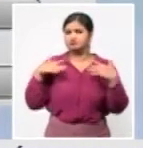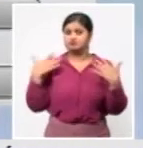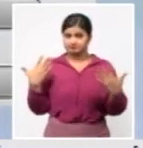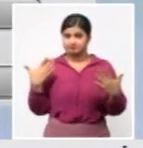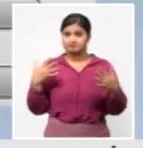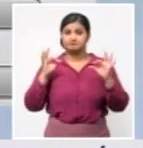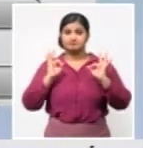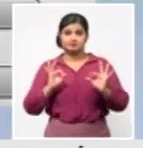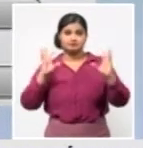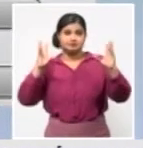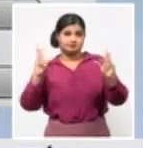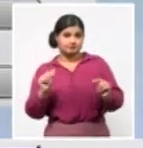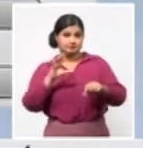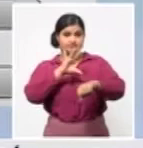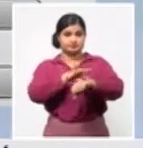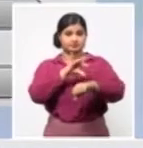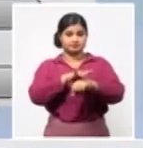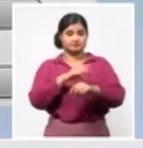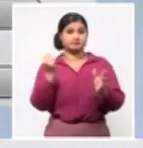208,098,